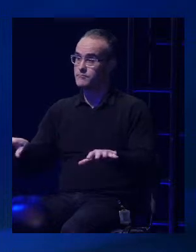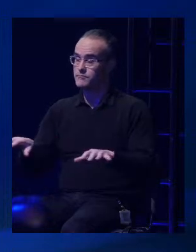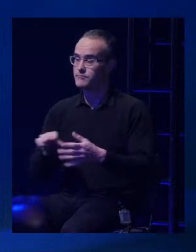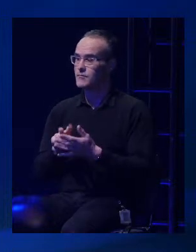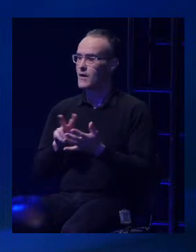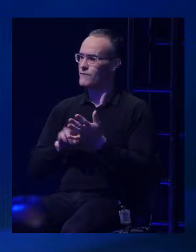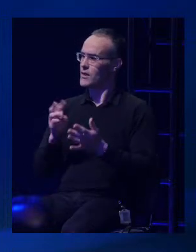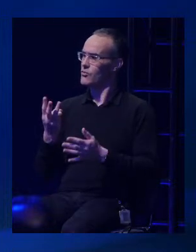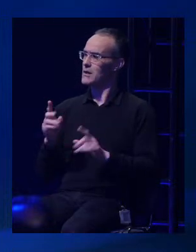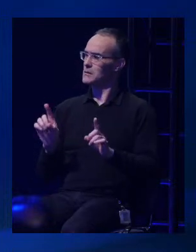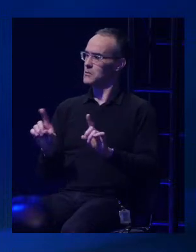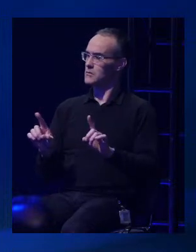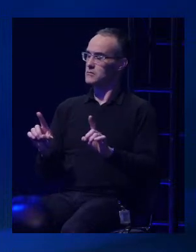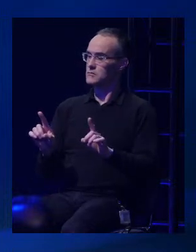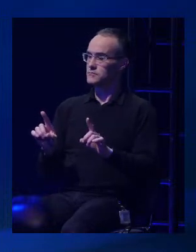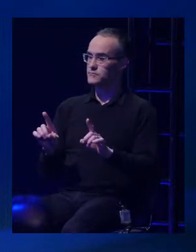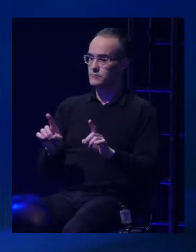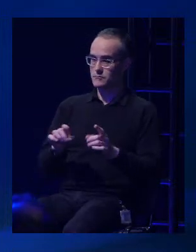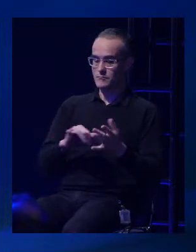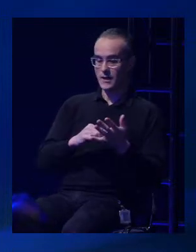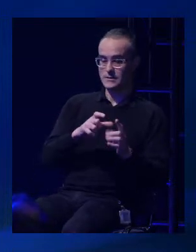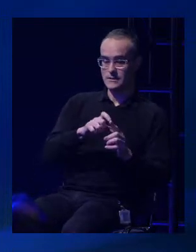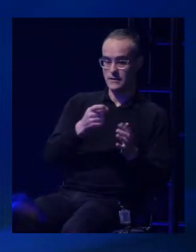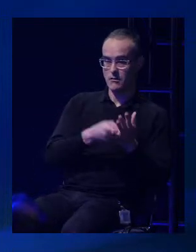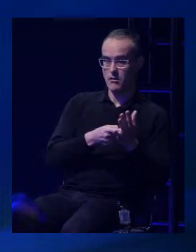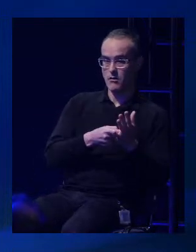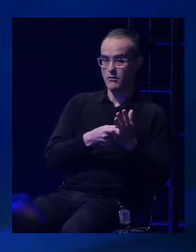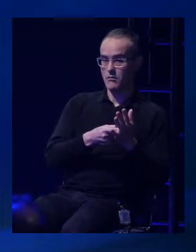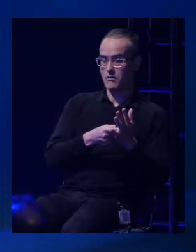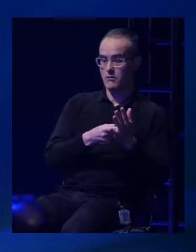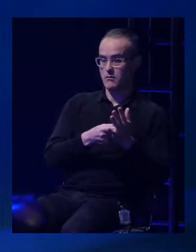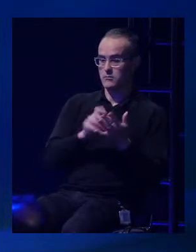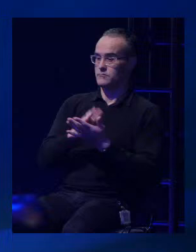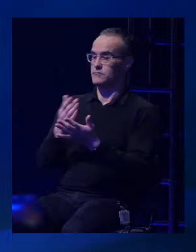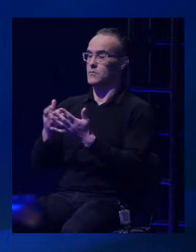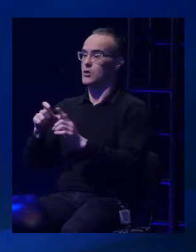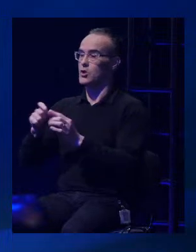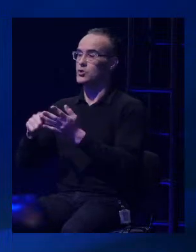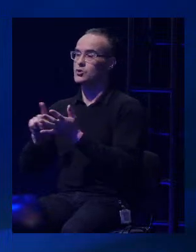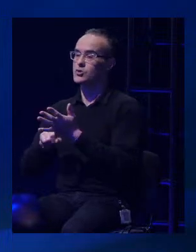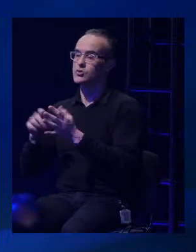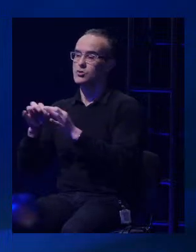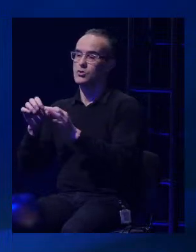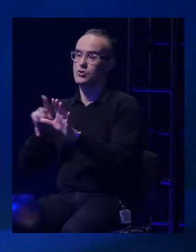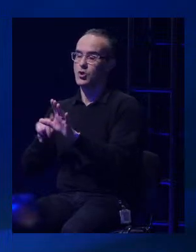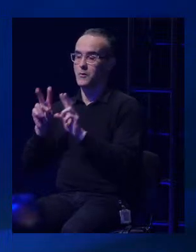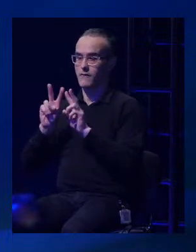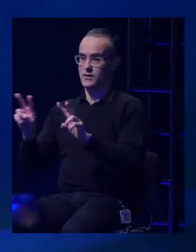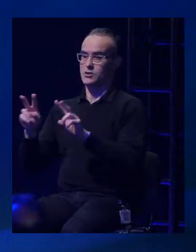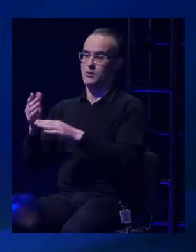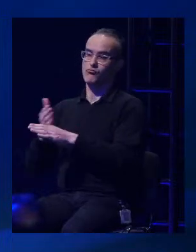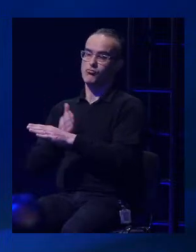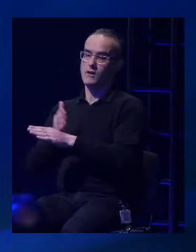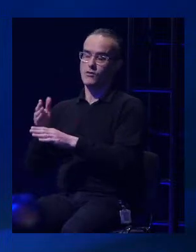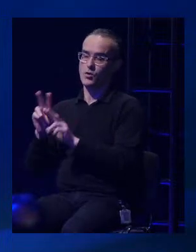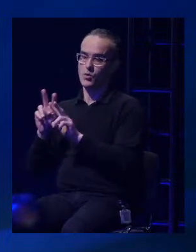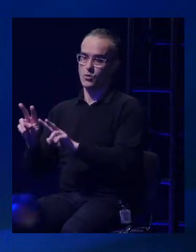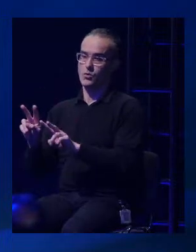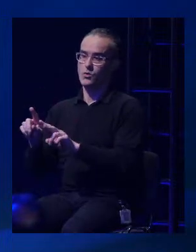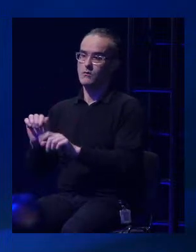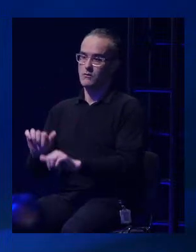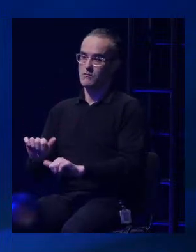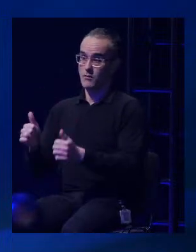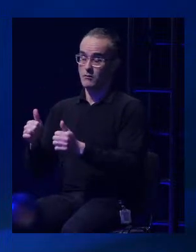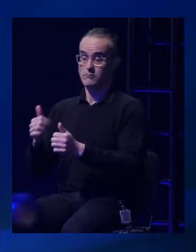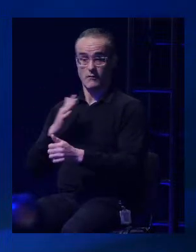And V3 basically allows you to go from SDR to Dolby Vision as a preview. So again, Dolby Vision, if this is something that you're being asked for, you